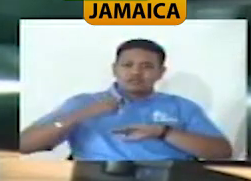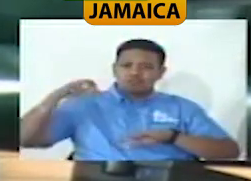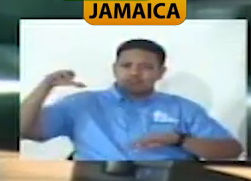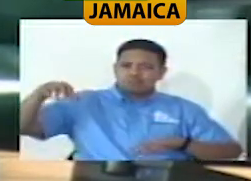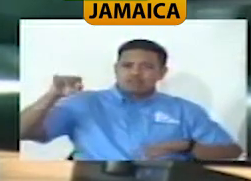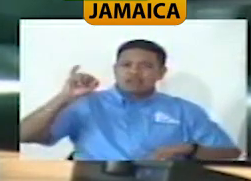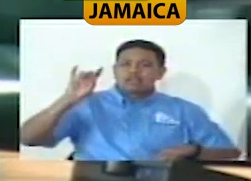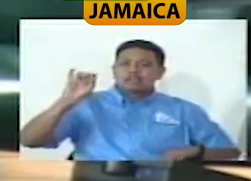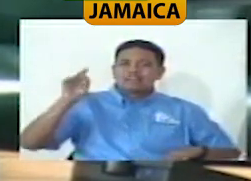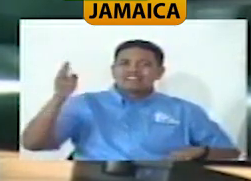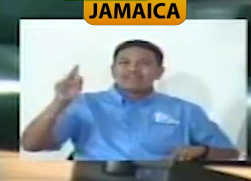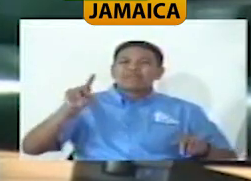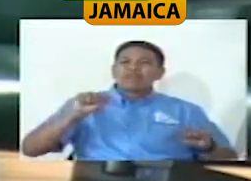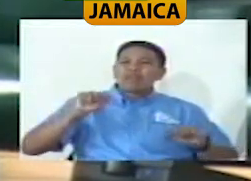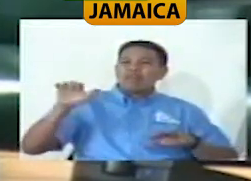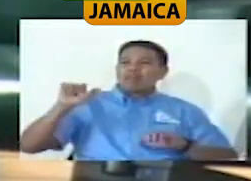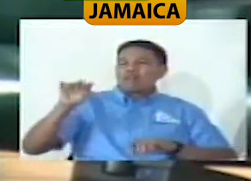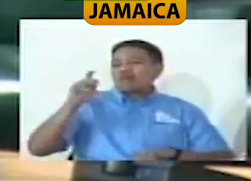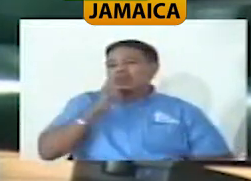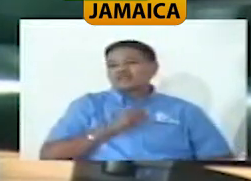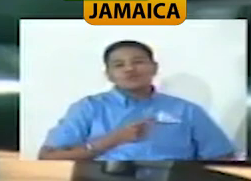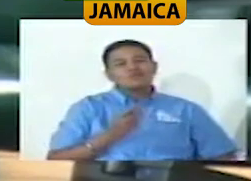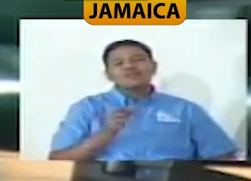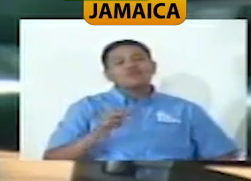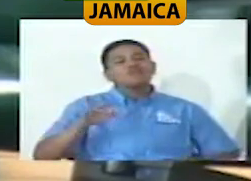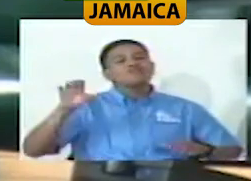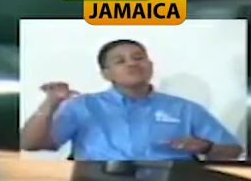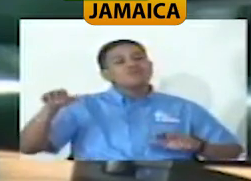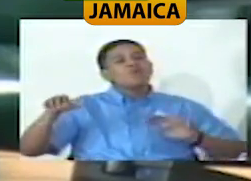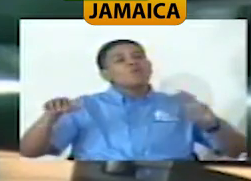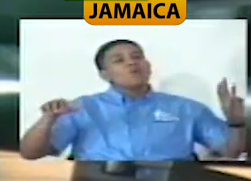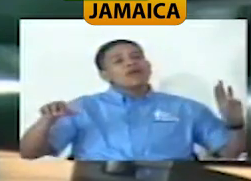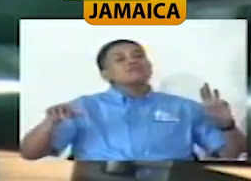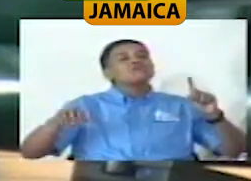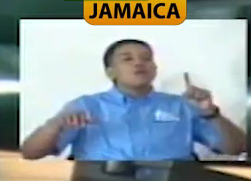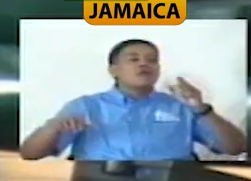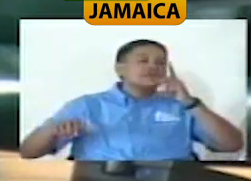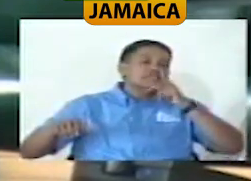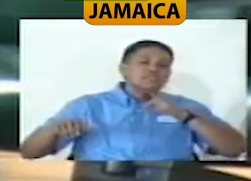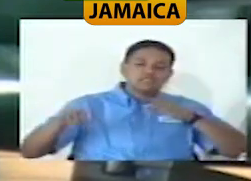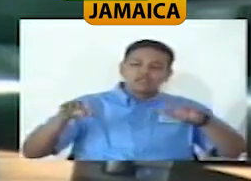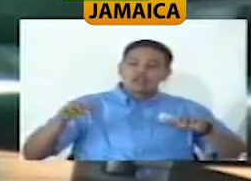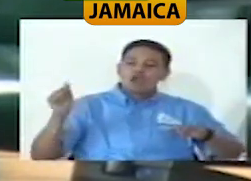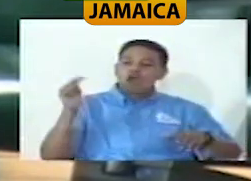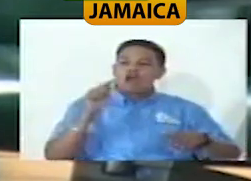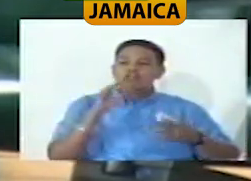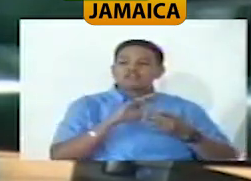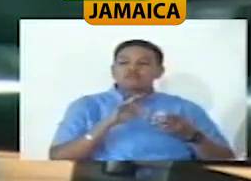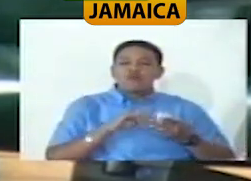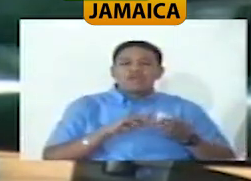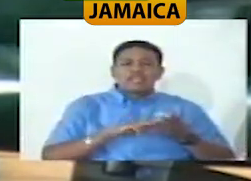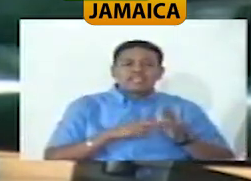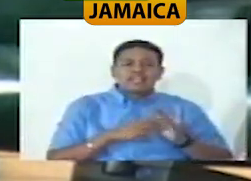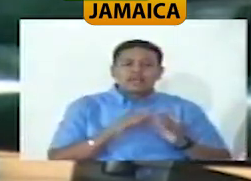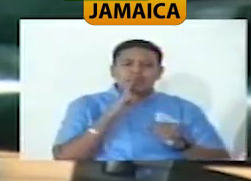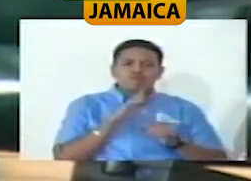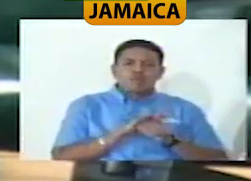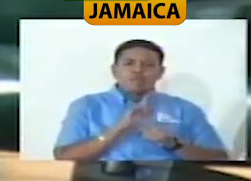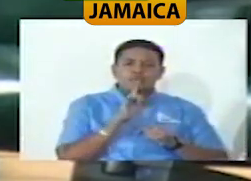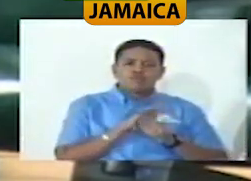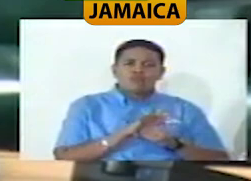And everybody, every minister spoke about it and spoke about its intent and its promise.